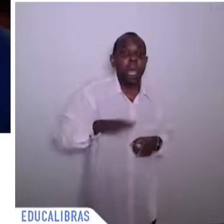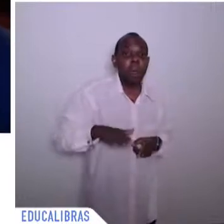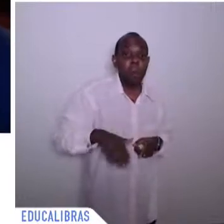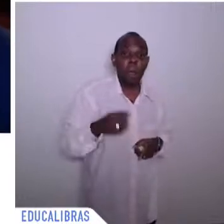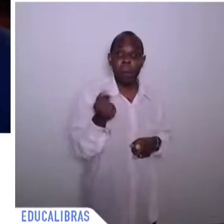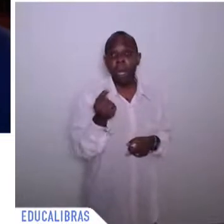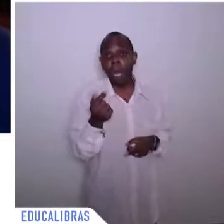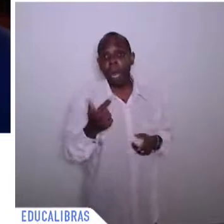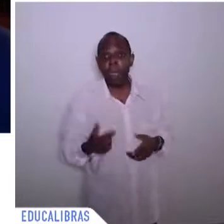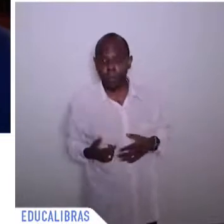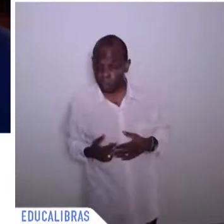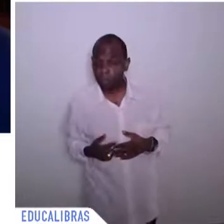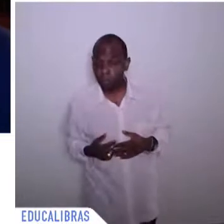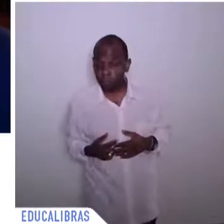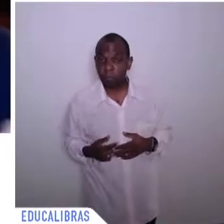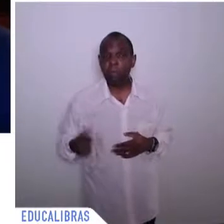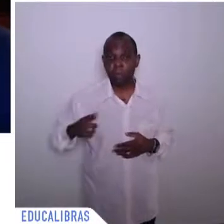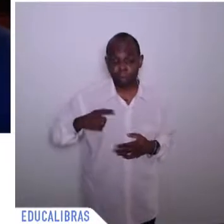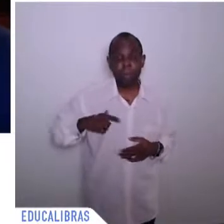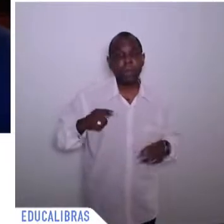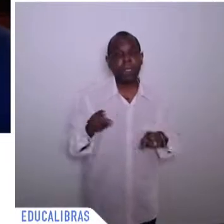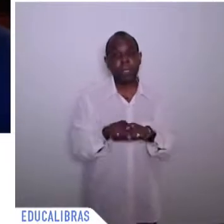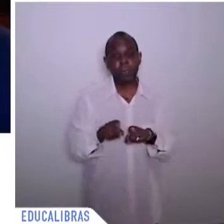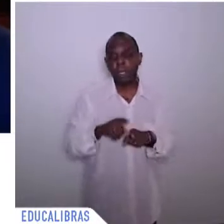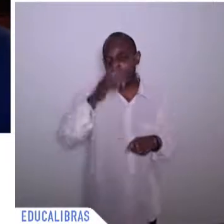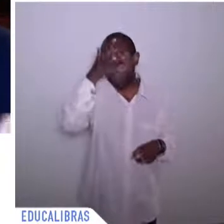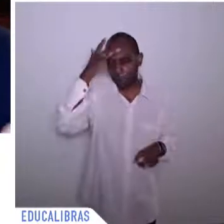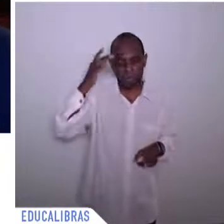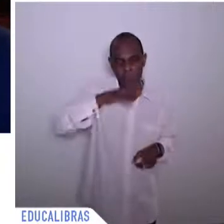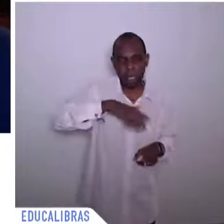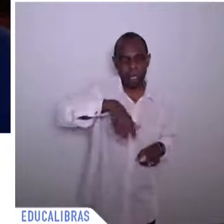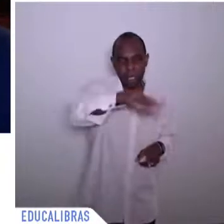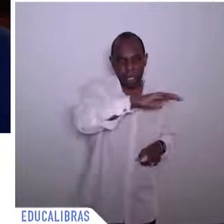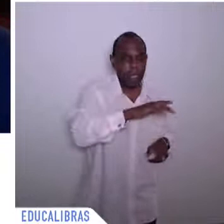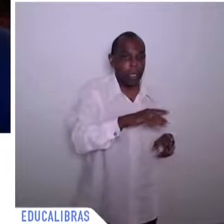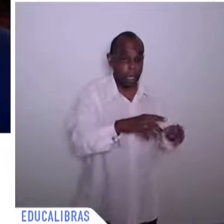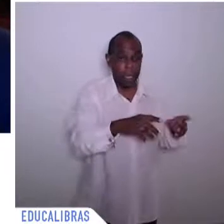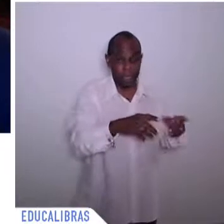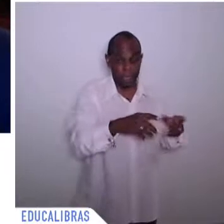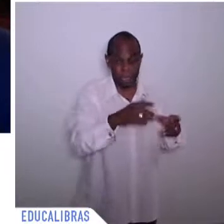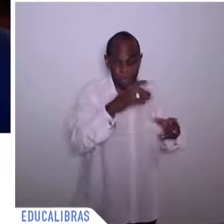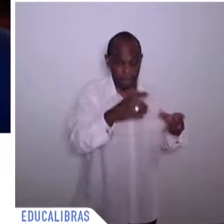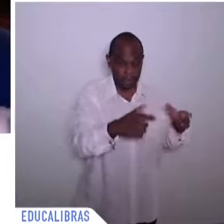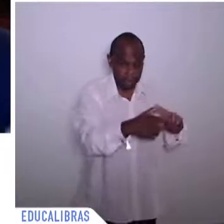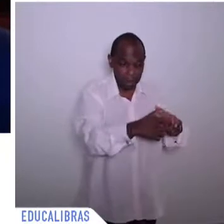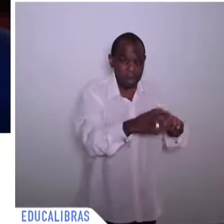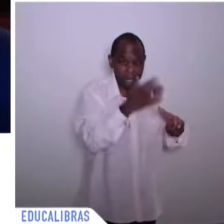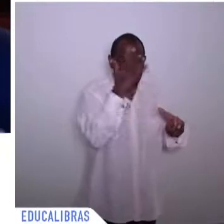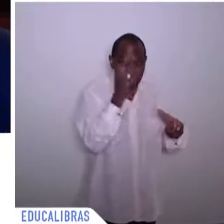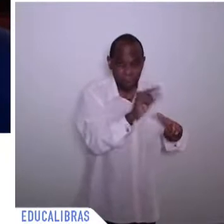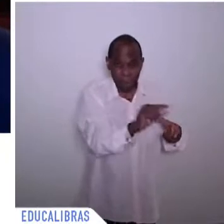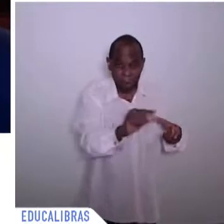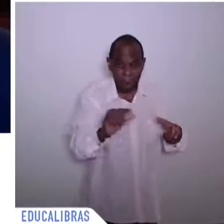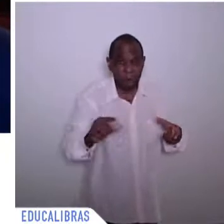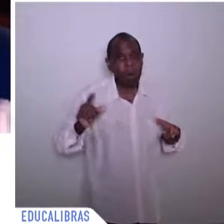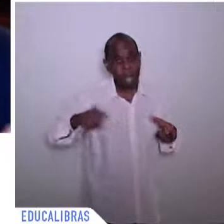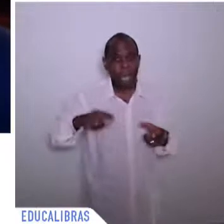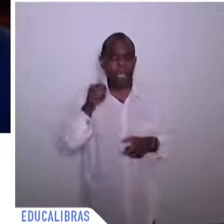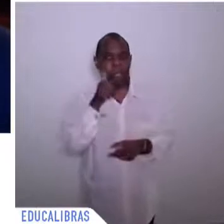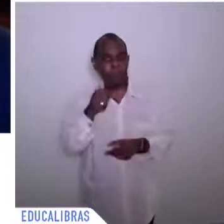chair, or minorities that traditionally, not population minority in